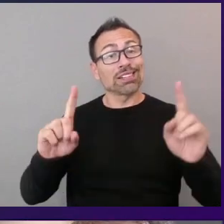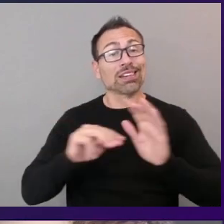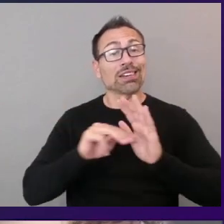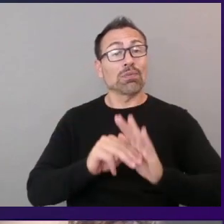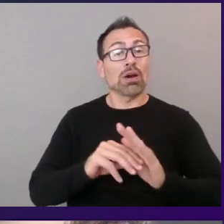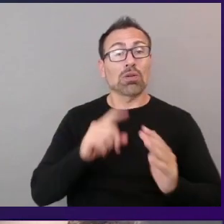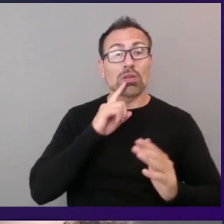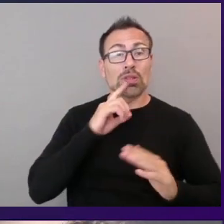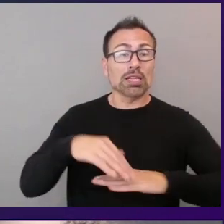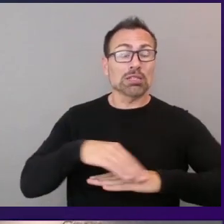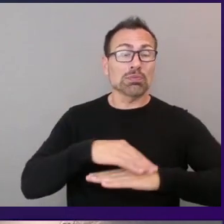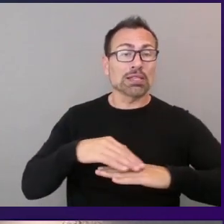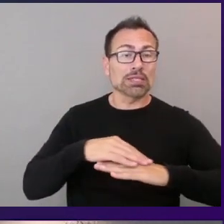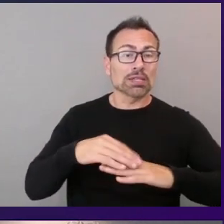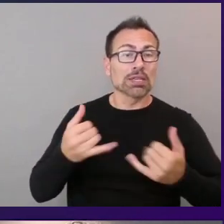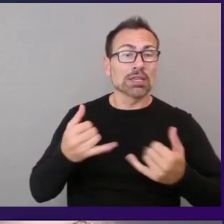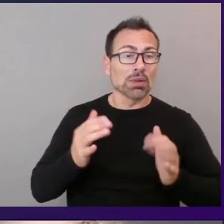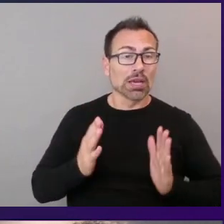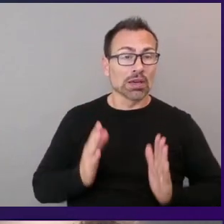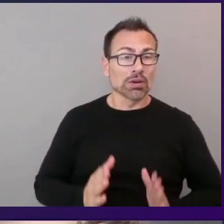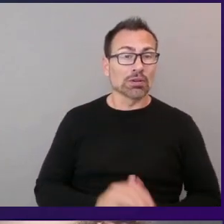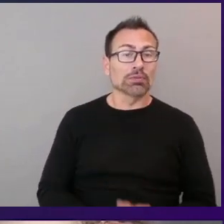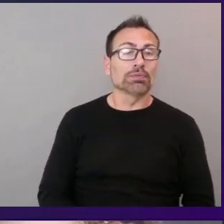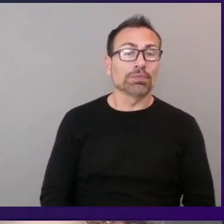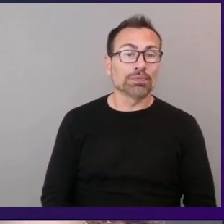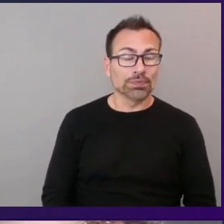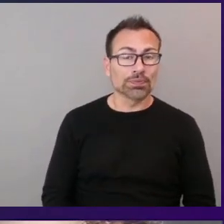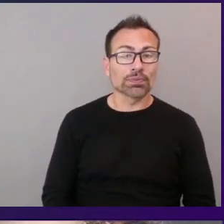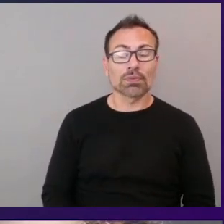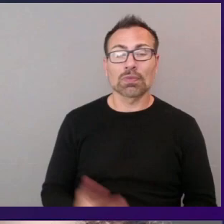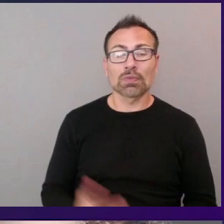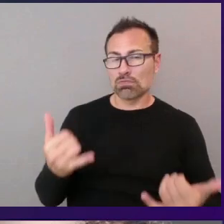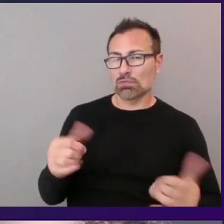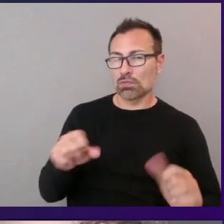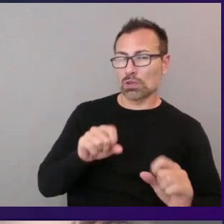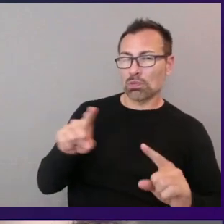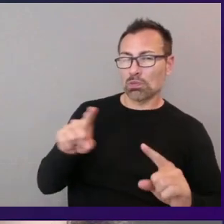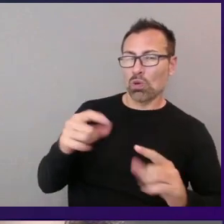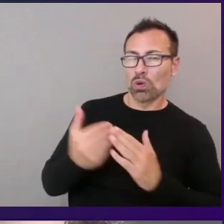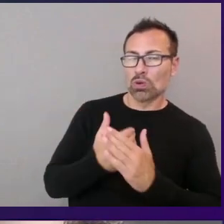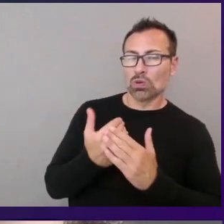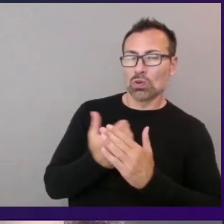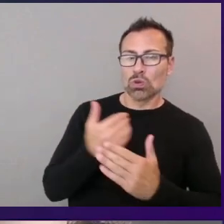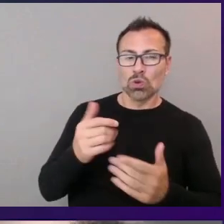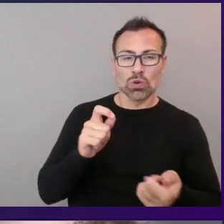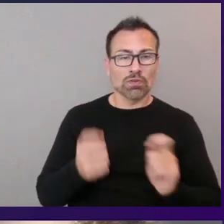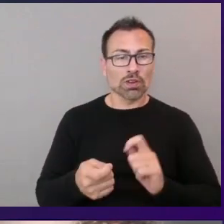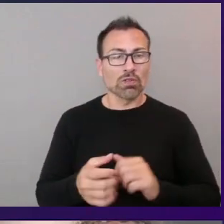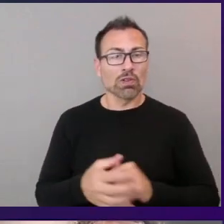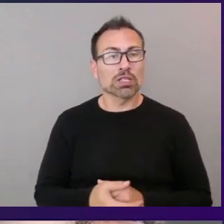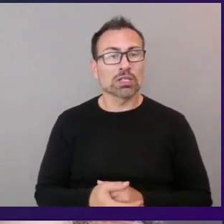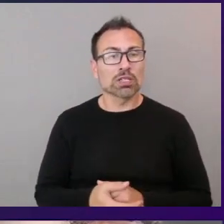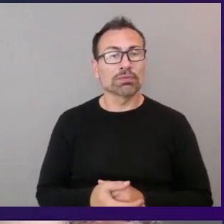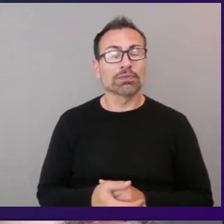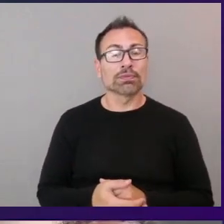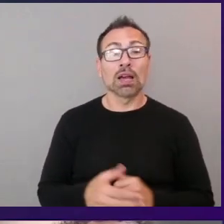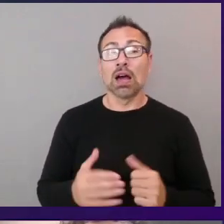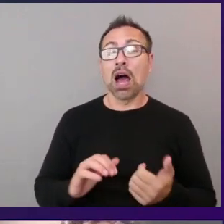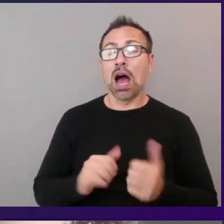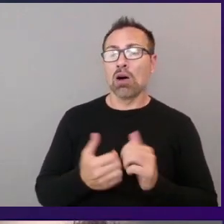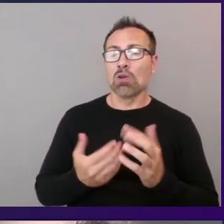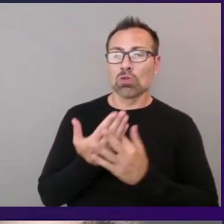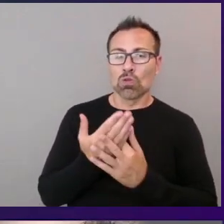the player. We're going to deploy again this new configuration. again through Amplify